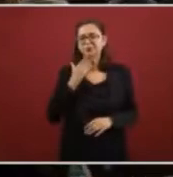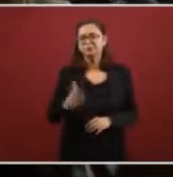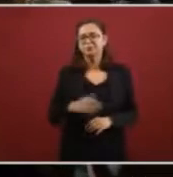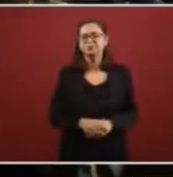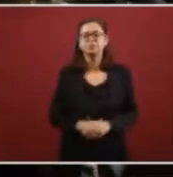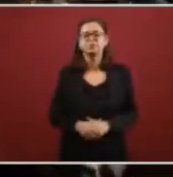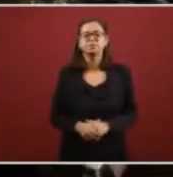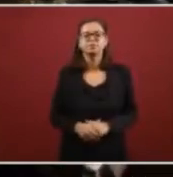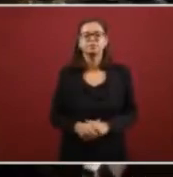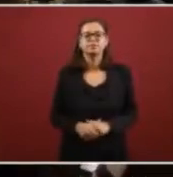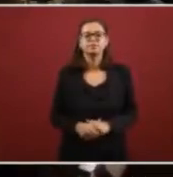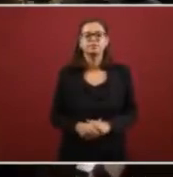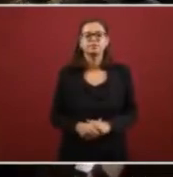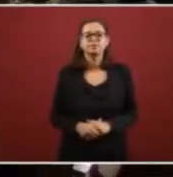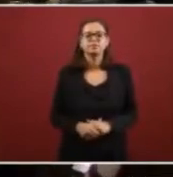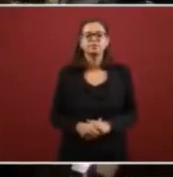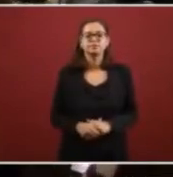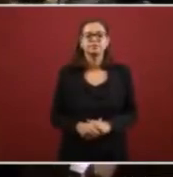its people.